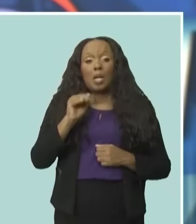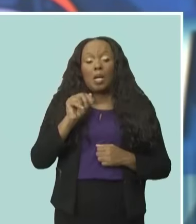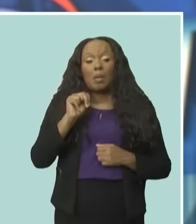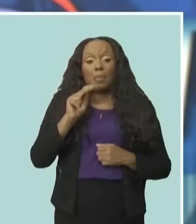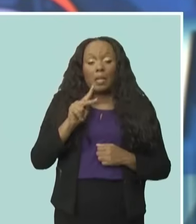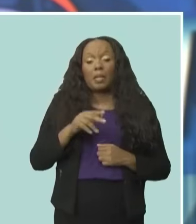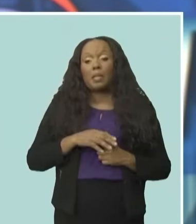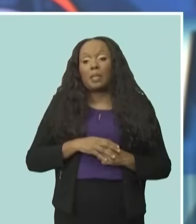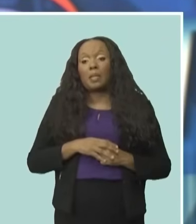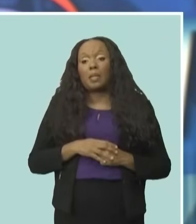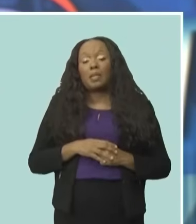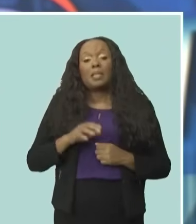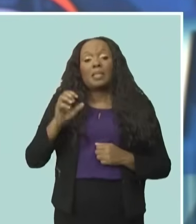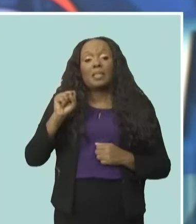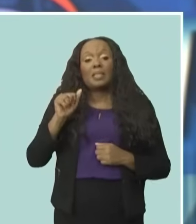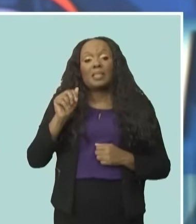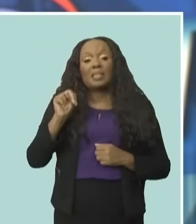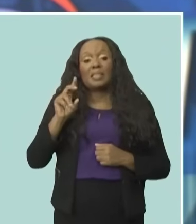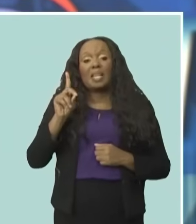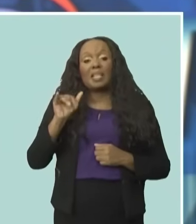of that initiative.